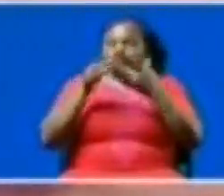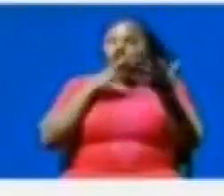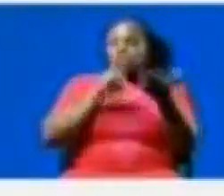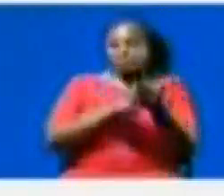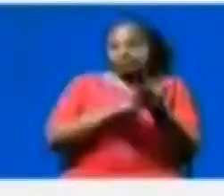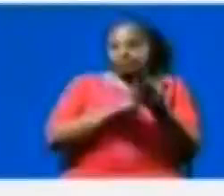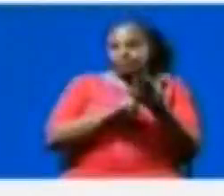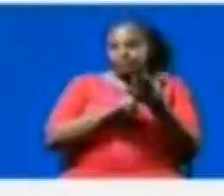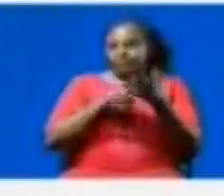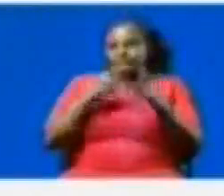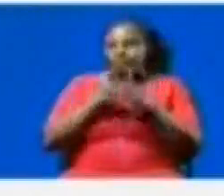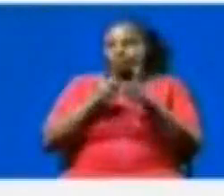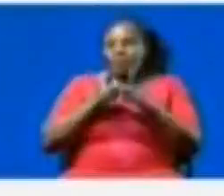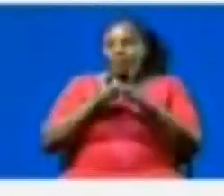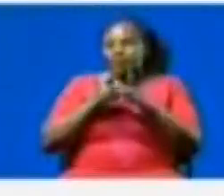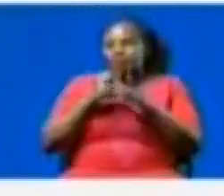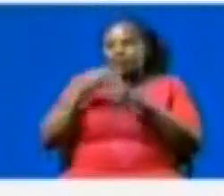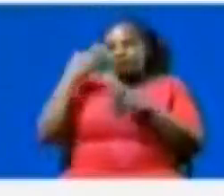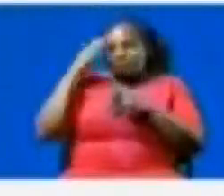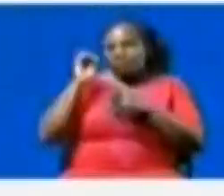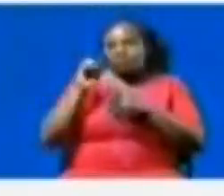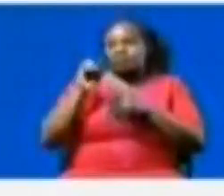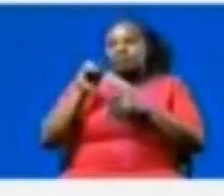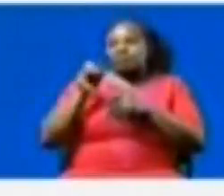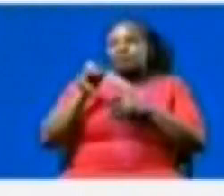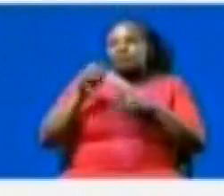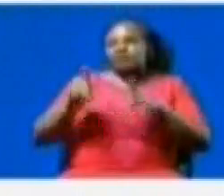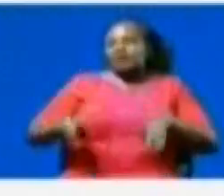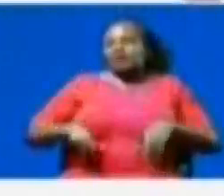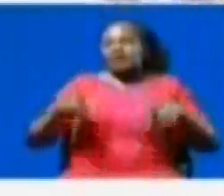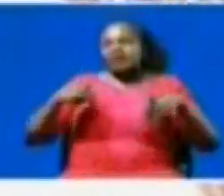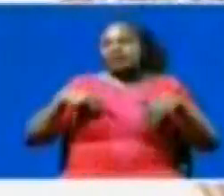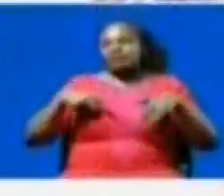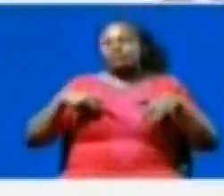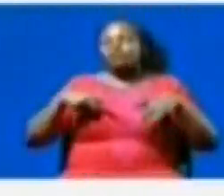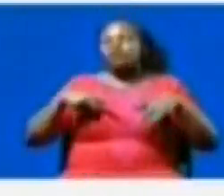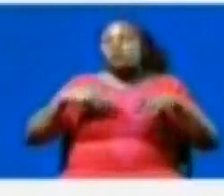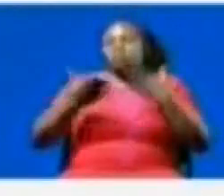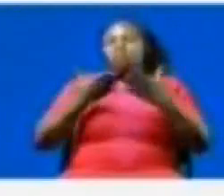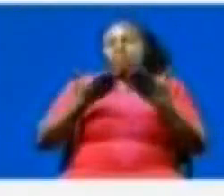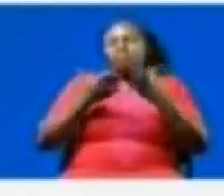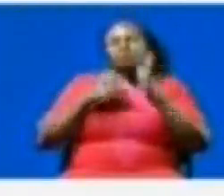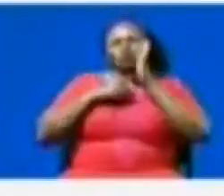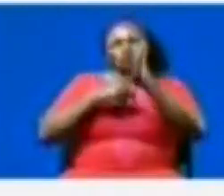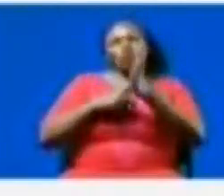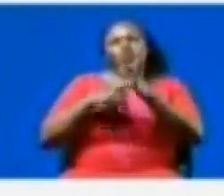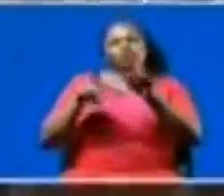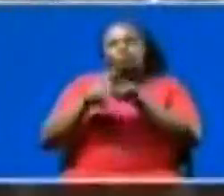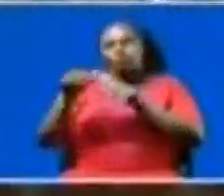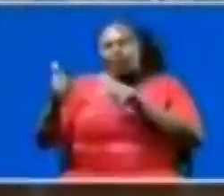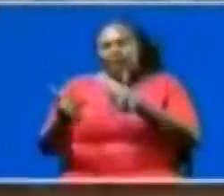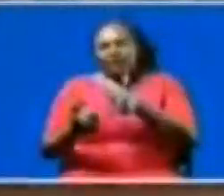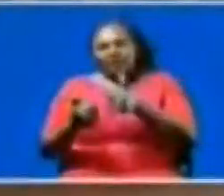report. But unbeknownst to them is that their lives really are perhaps more of a reflection of each